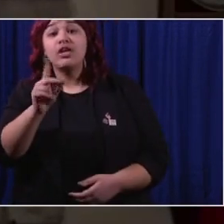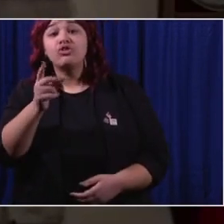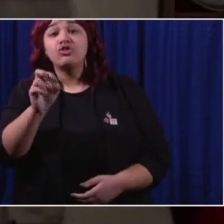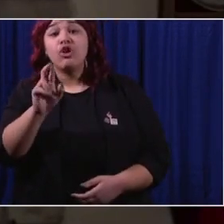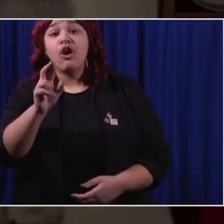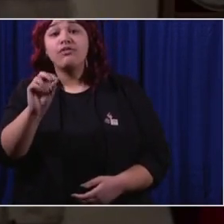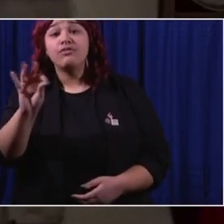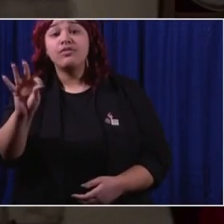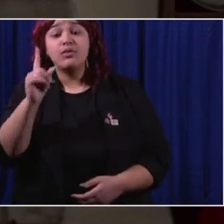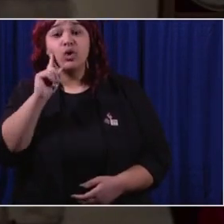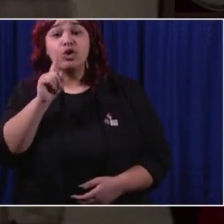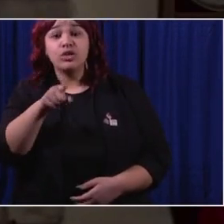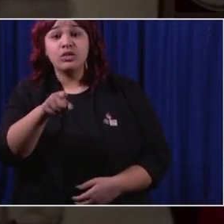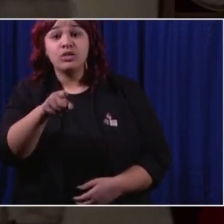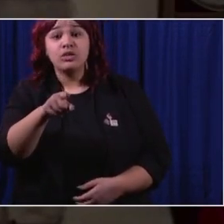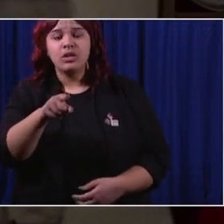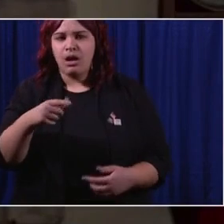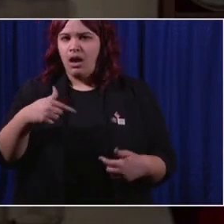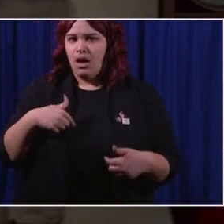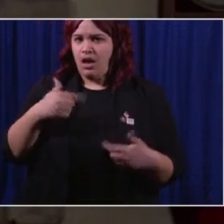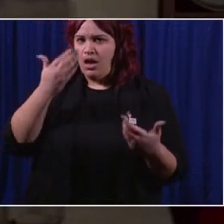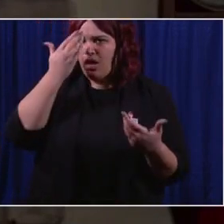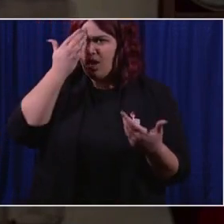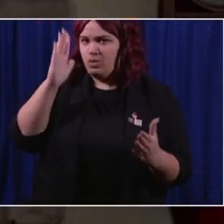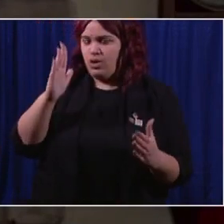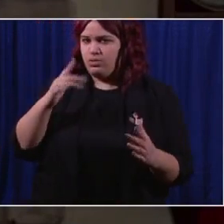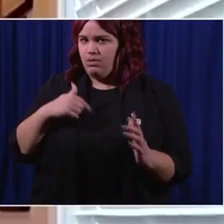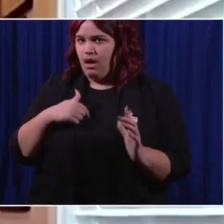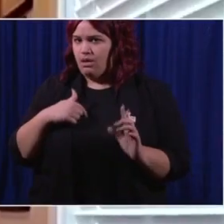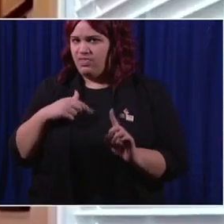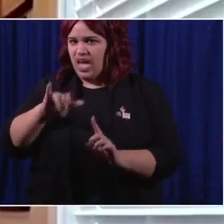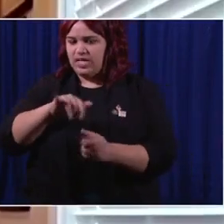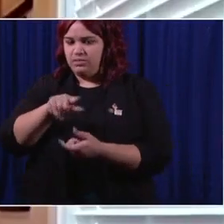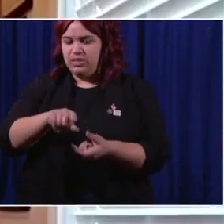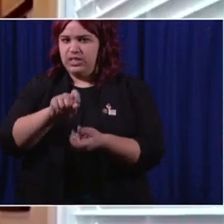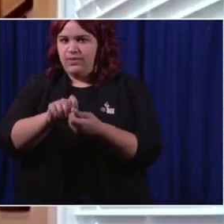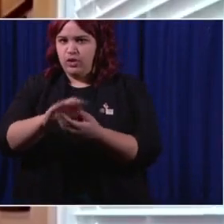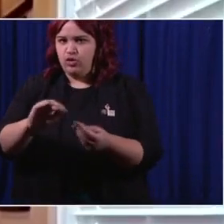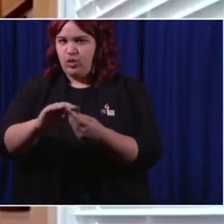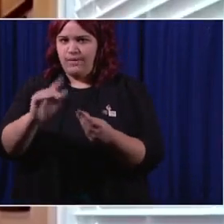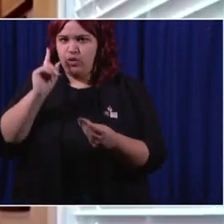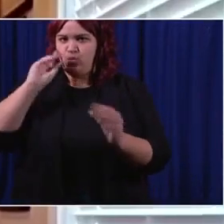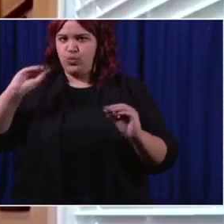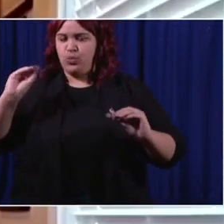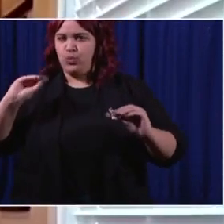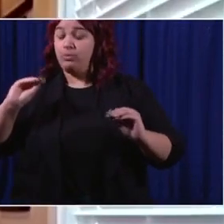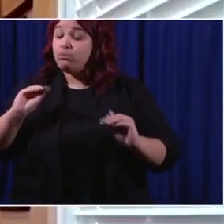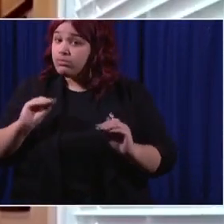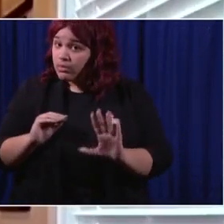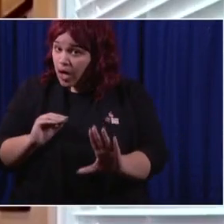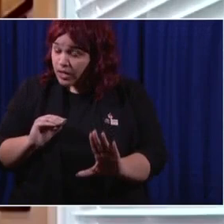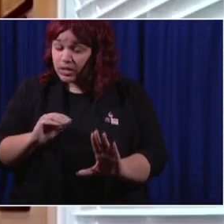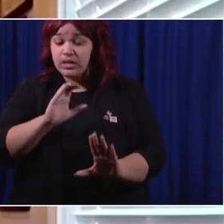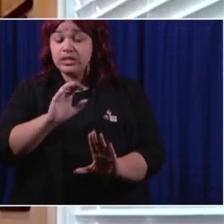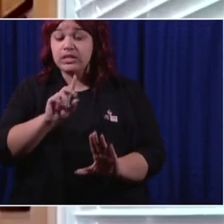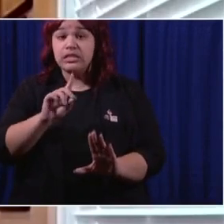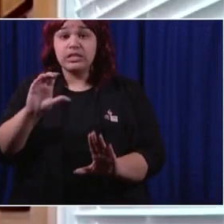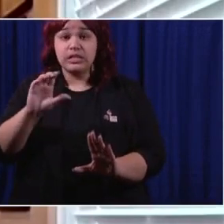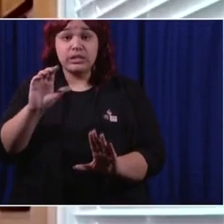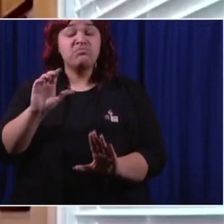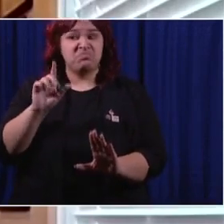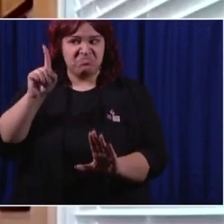him. Yeah, I don't know anything about that specifically. I can tell you that the CDC does have guidance